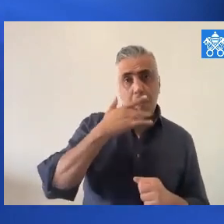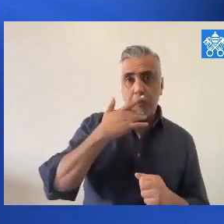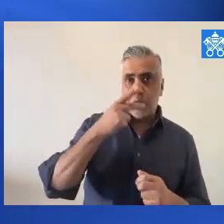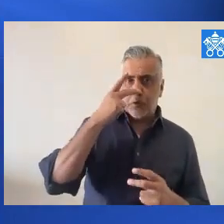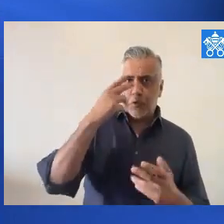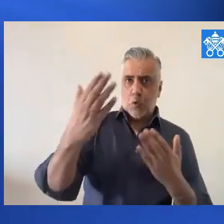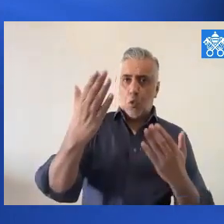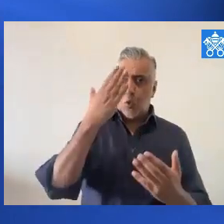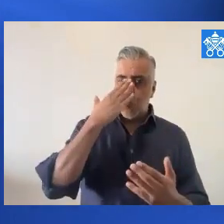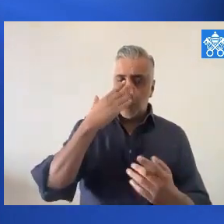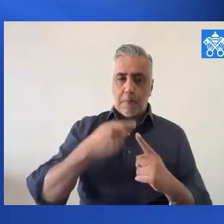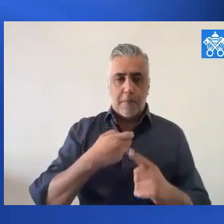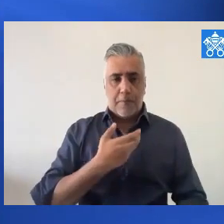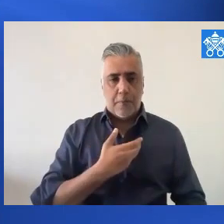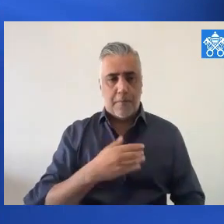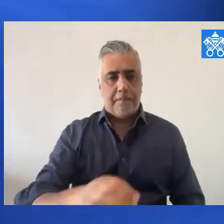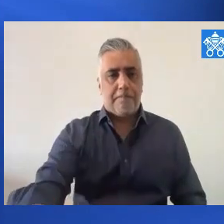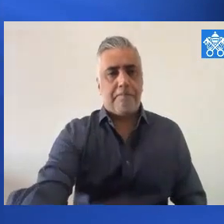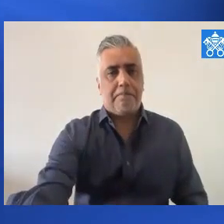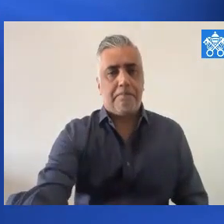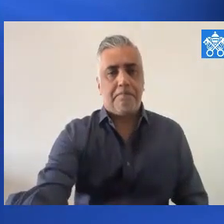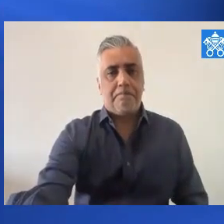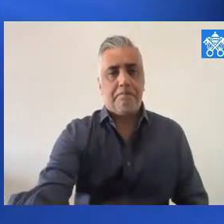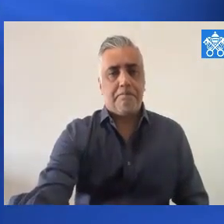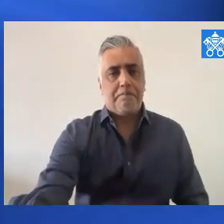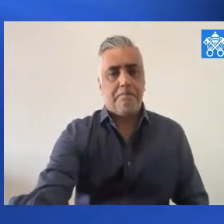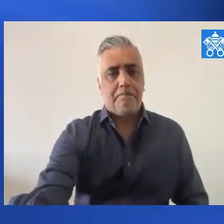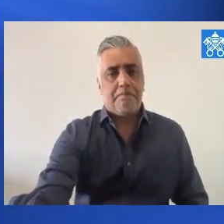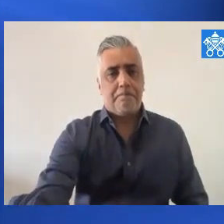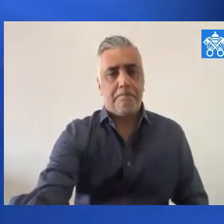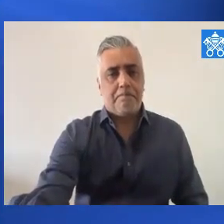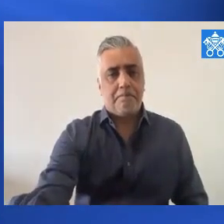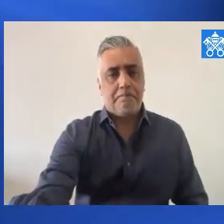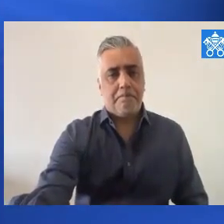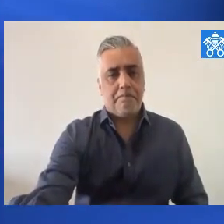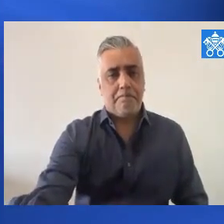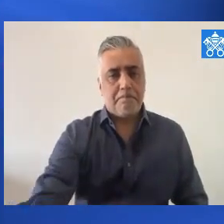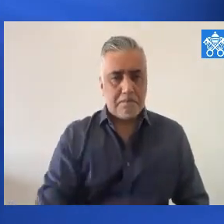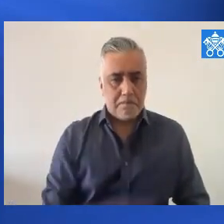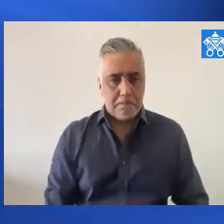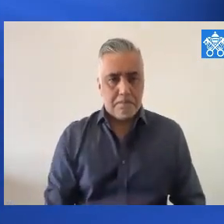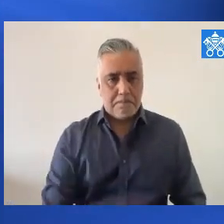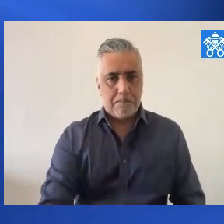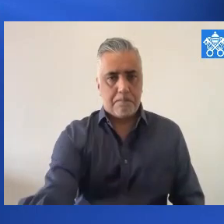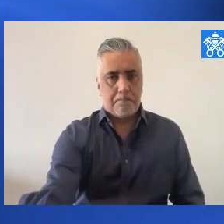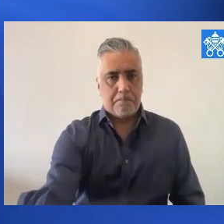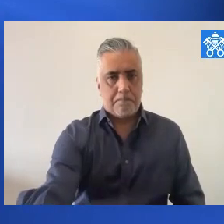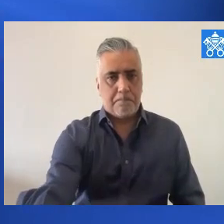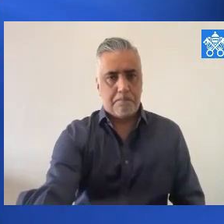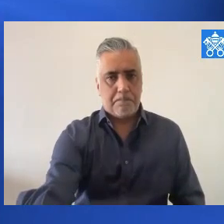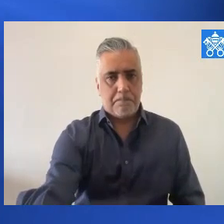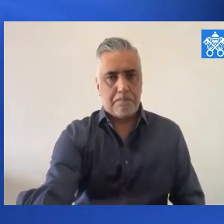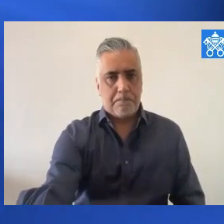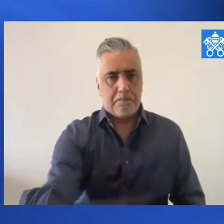And so many are lucky enough to get a close-up view or a photo of Pope Francis as he proceeds